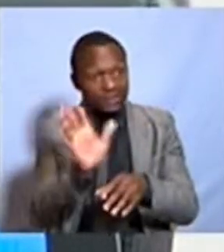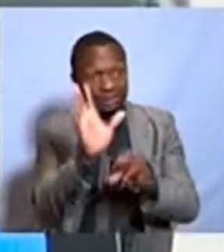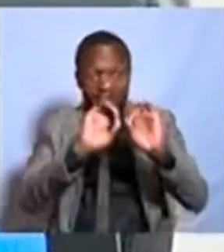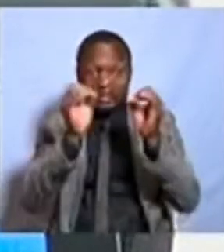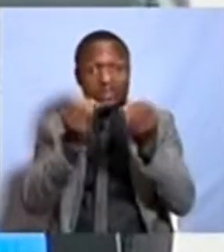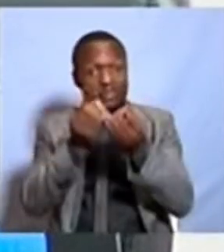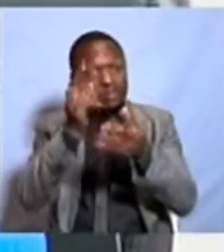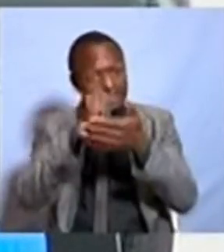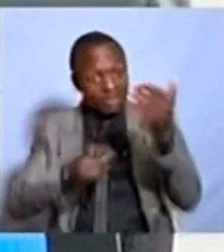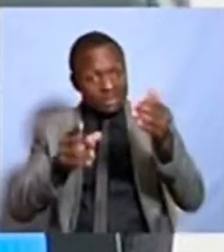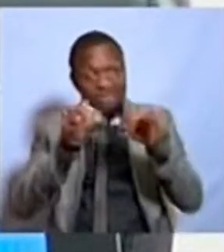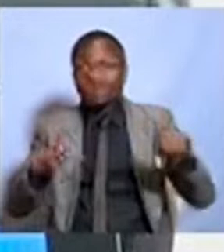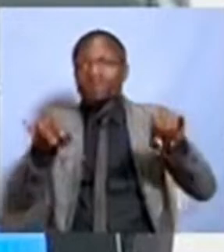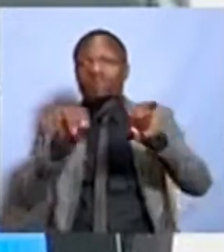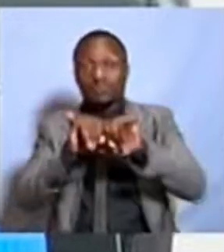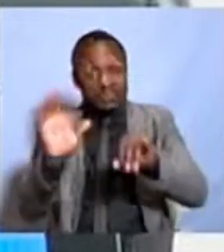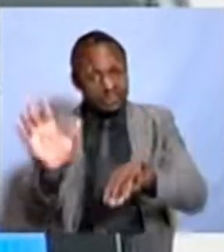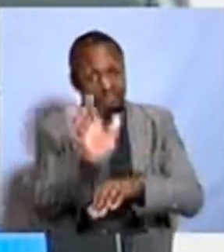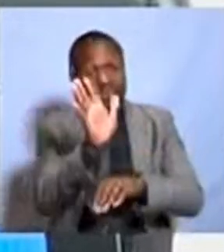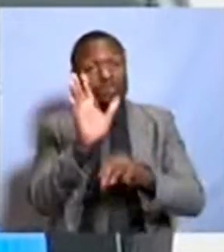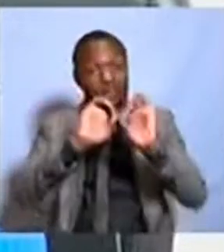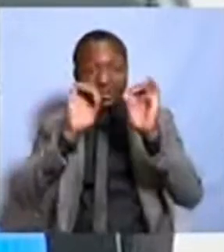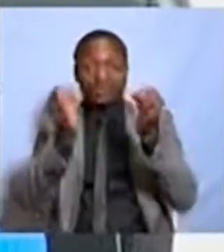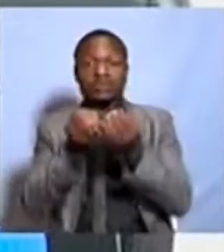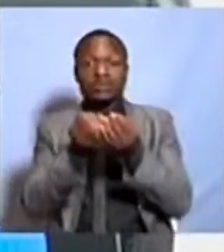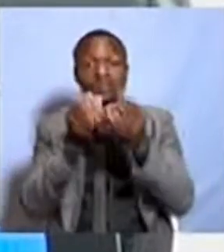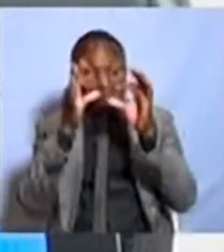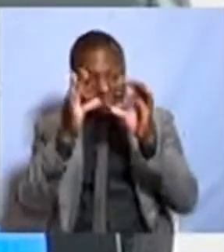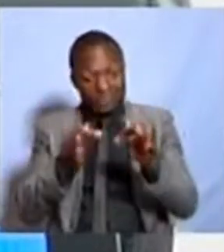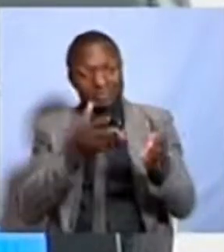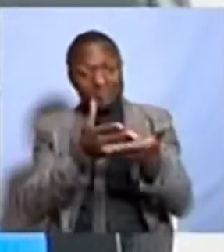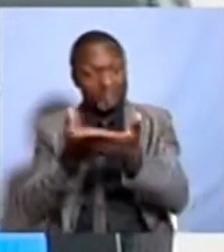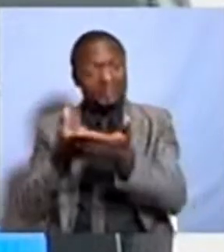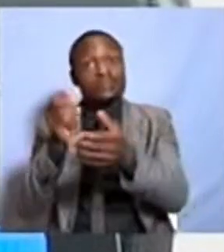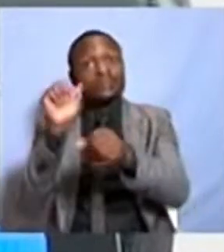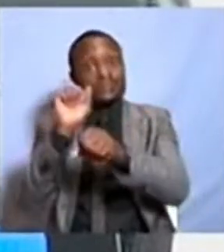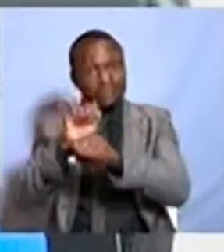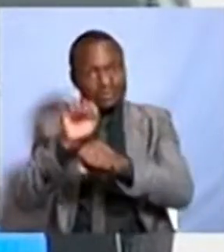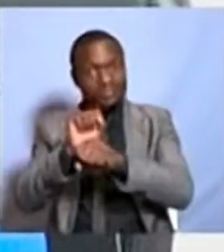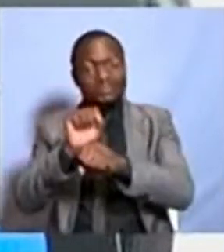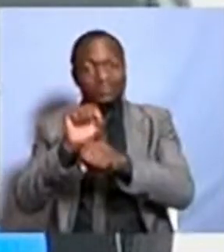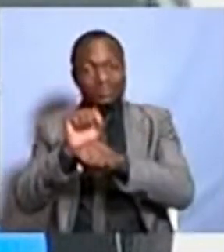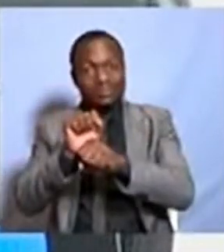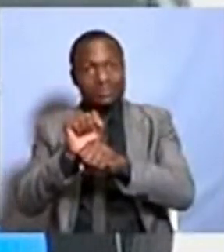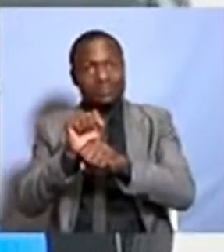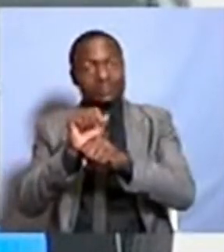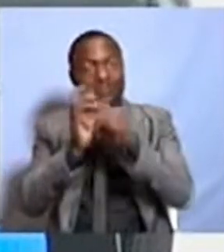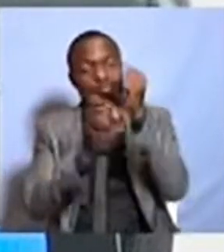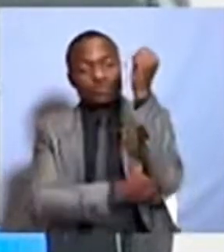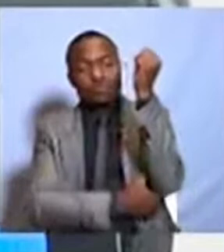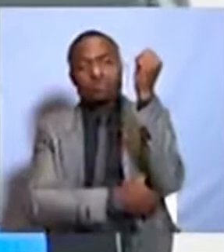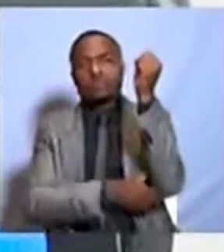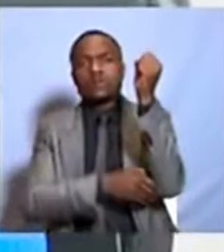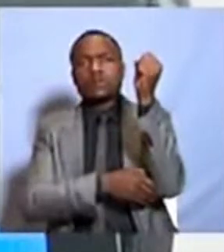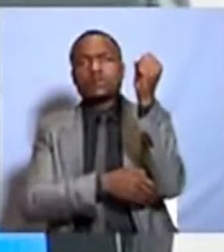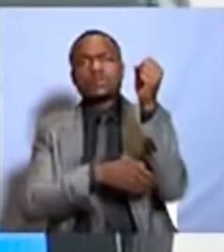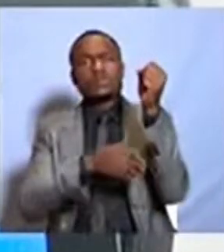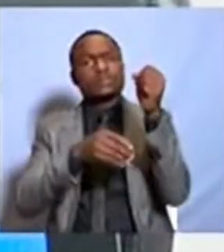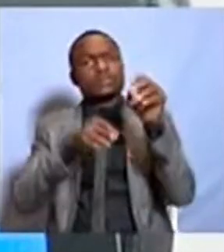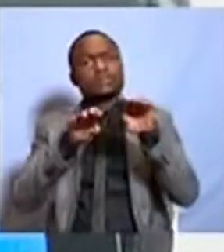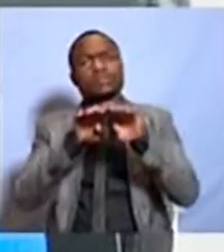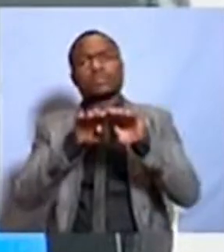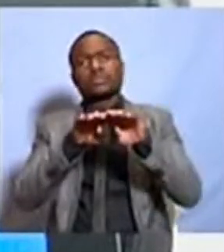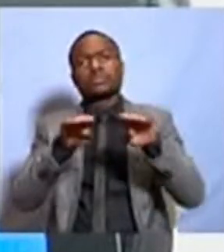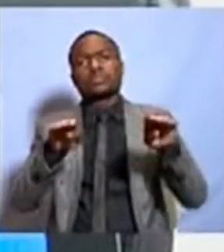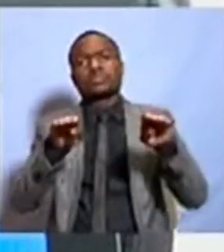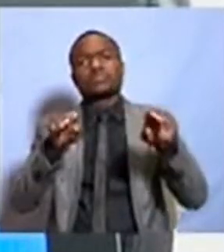is the relevance of your existence if, with all these efforts, poverty level keeps going high? So, where have we gone